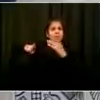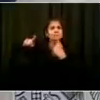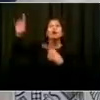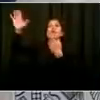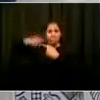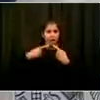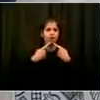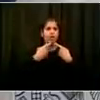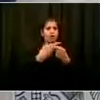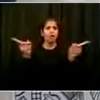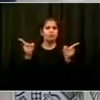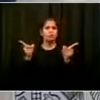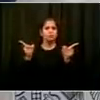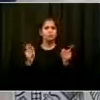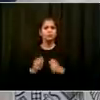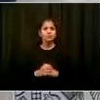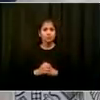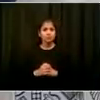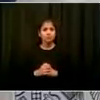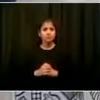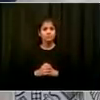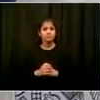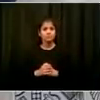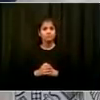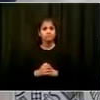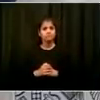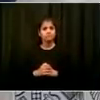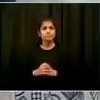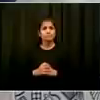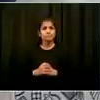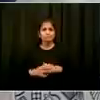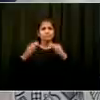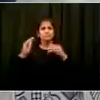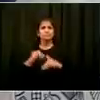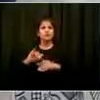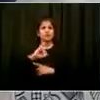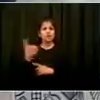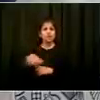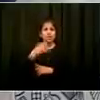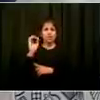announced it. Go ahead. Next, we have Jacob from Jewish Insider.